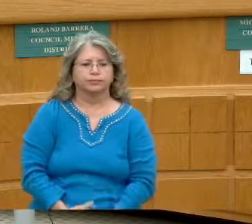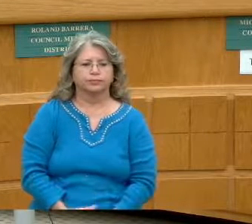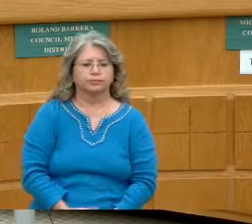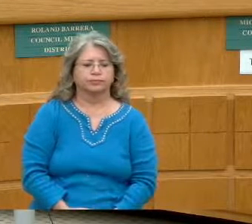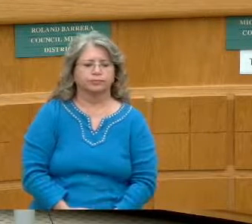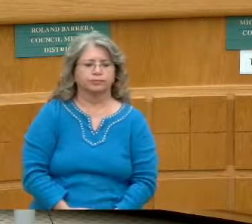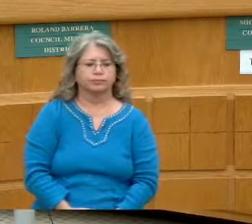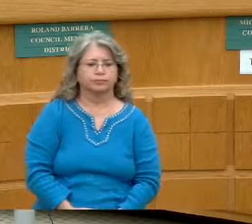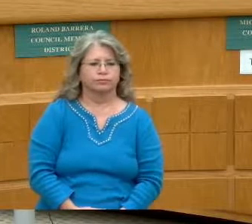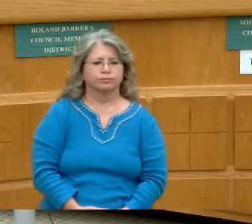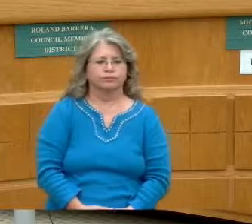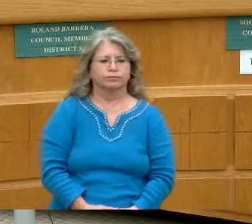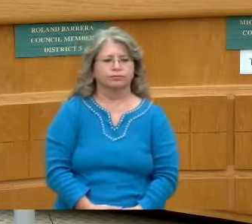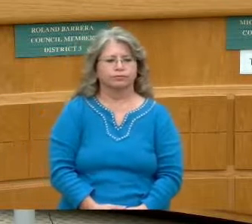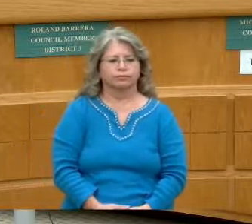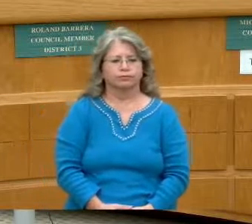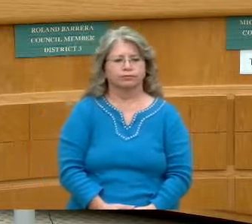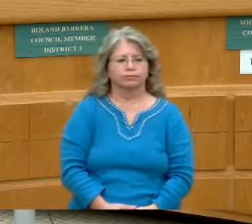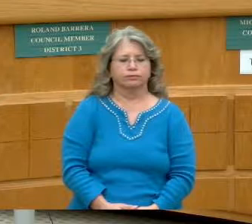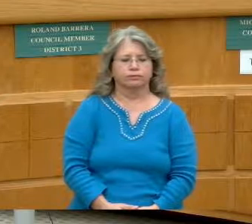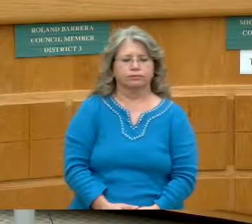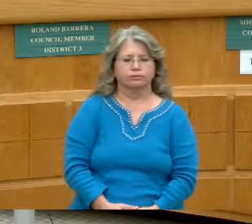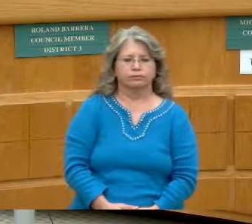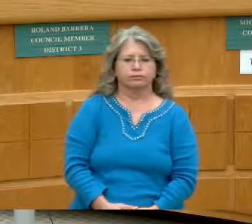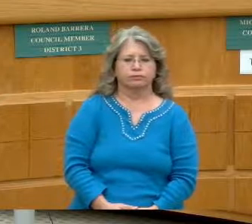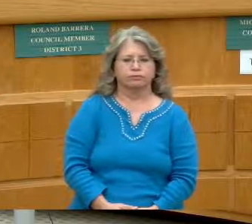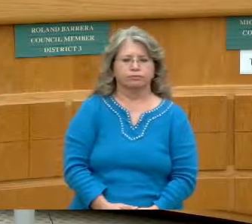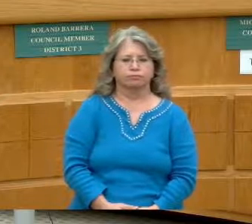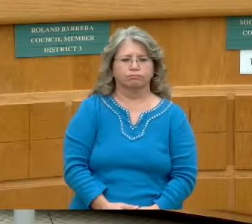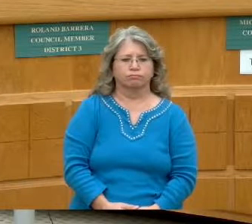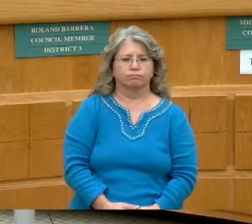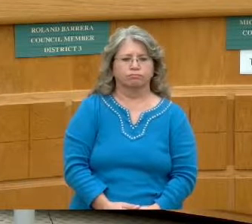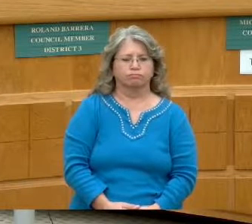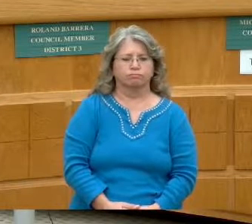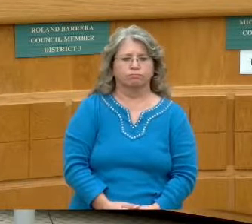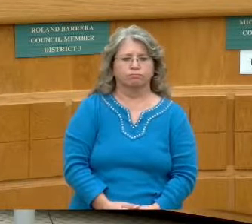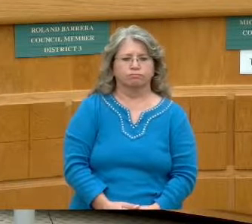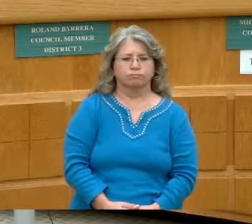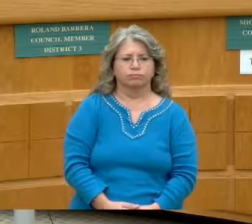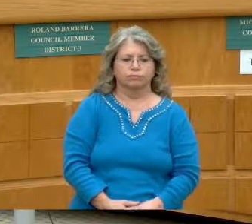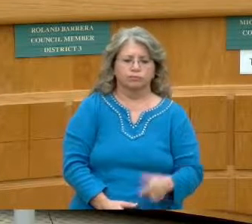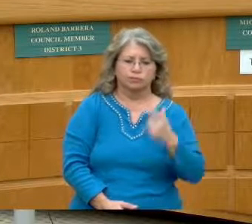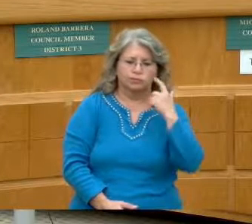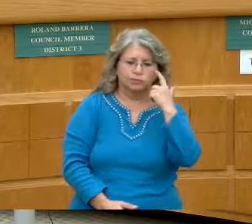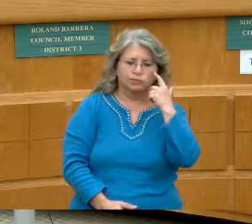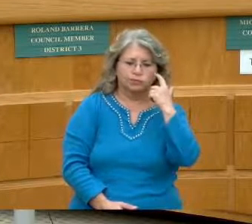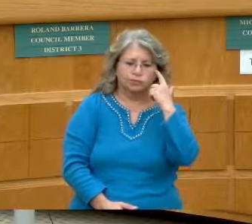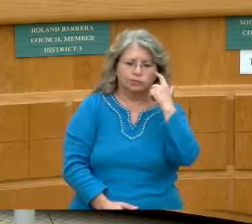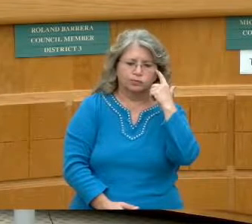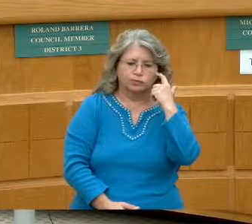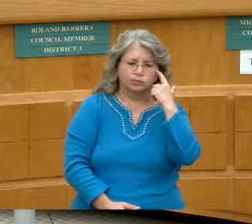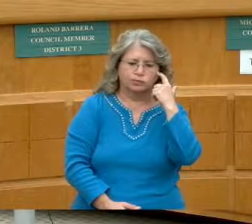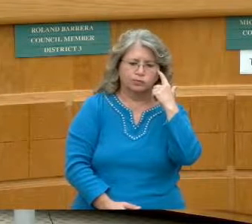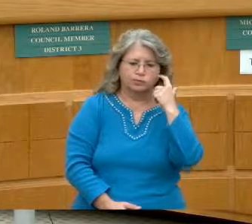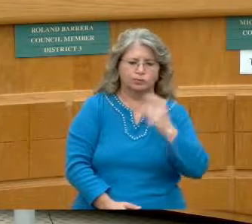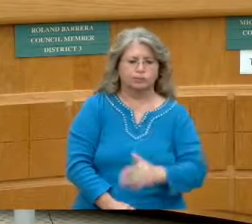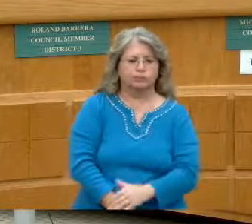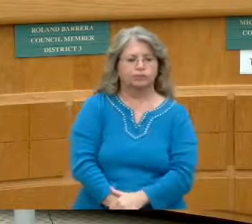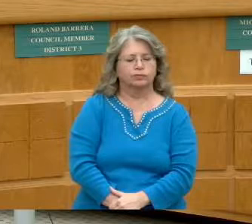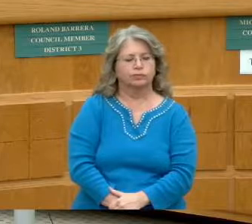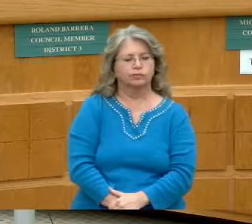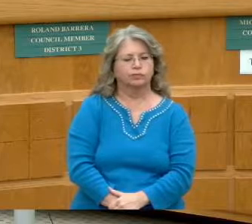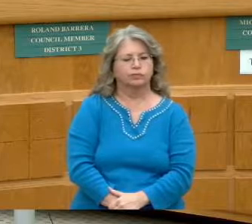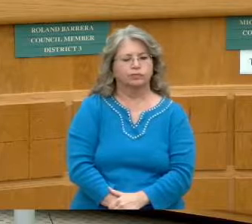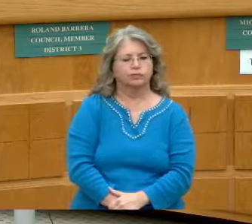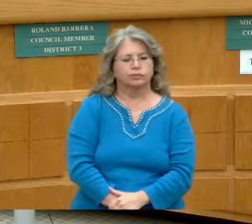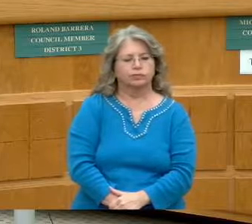propio comportamiento. Evite las personas enfermas, use un cubrebocas, practique el distanciamiento social y evite las zonas abarrotadas. Asegúrese